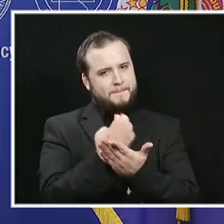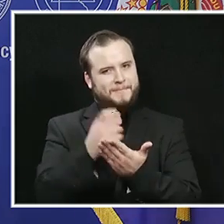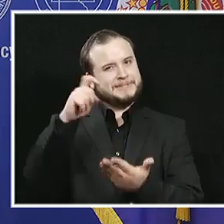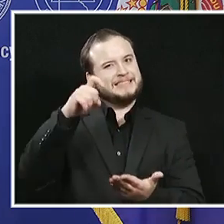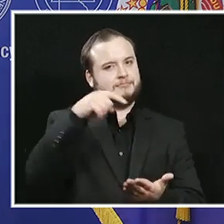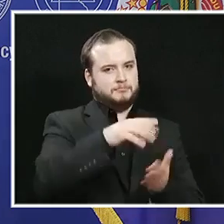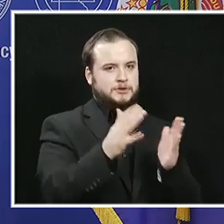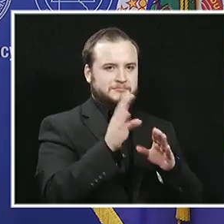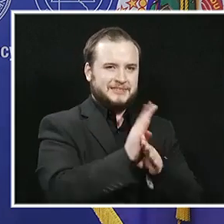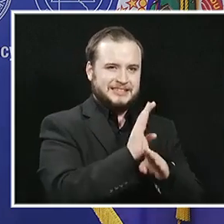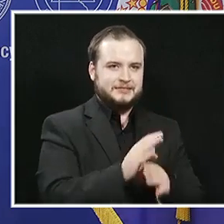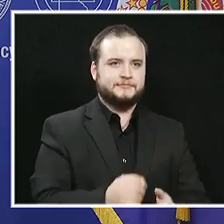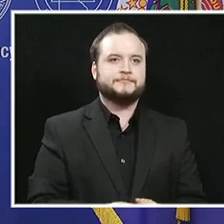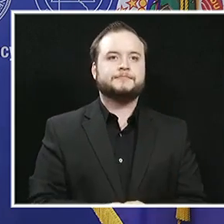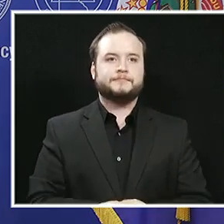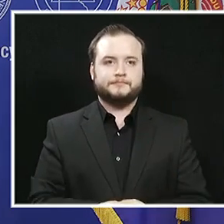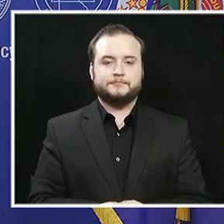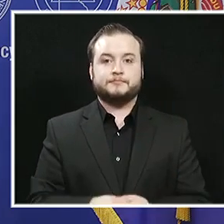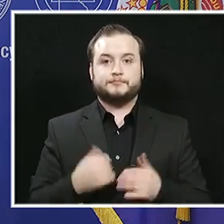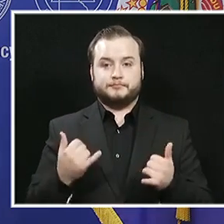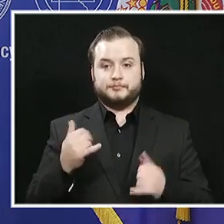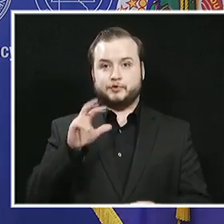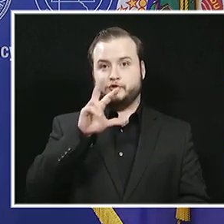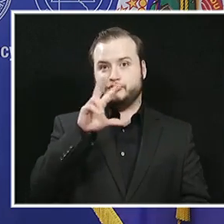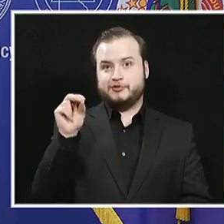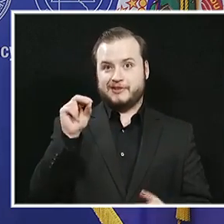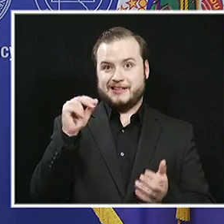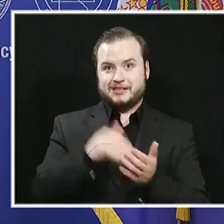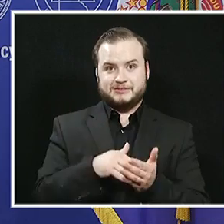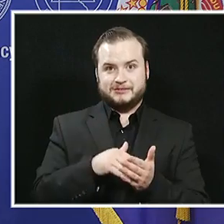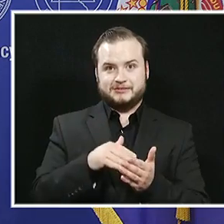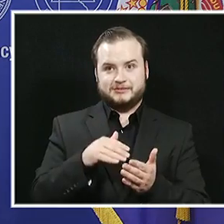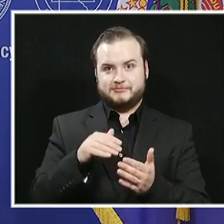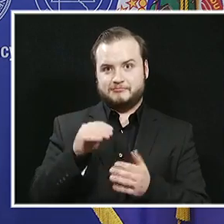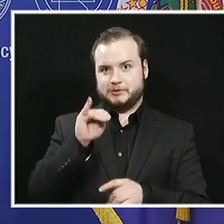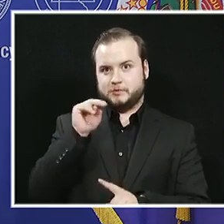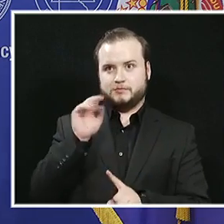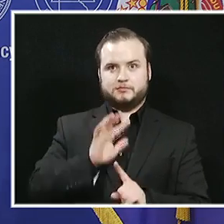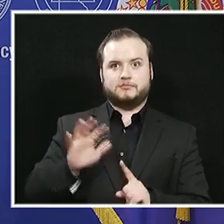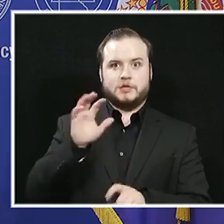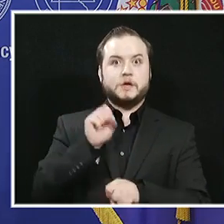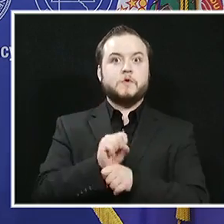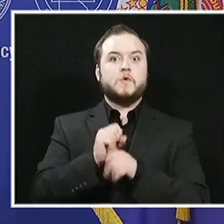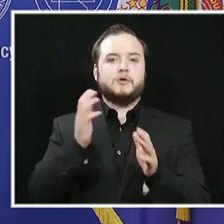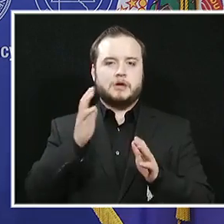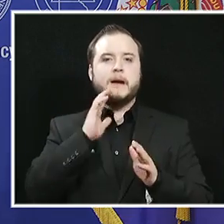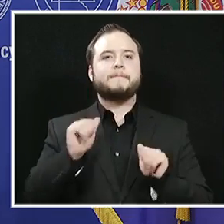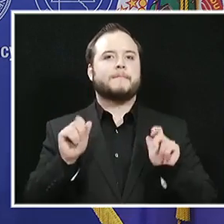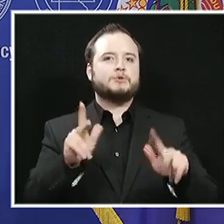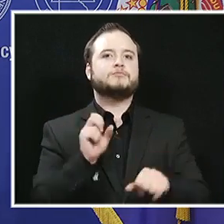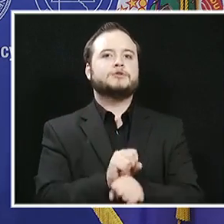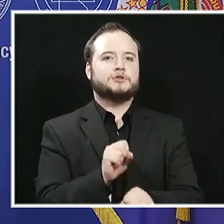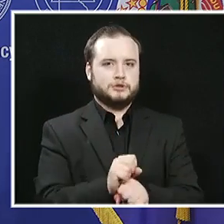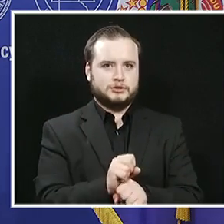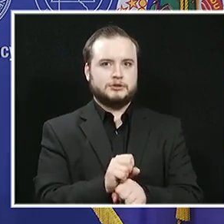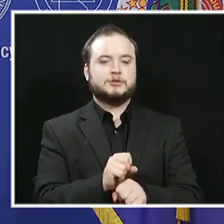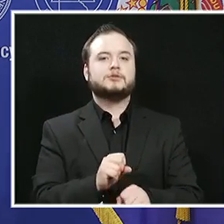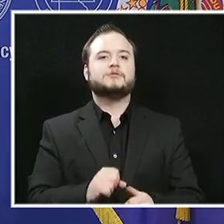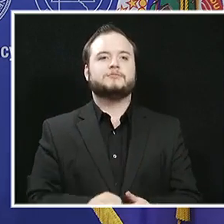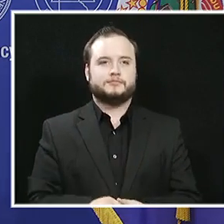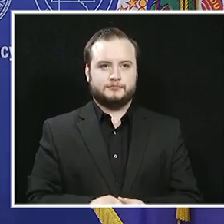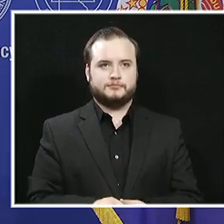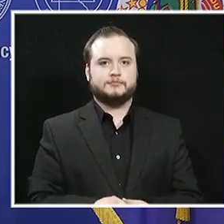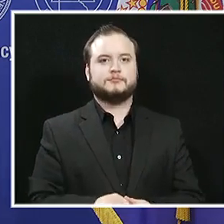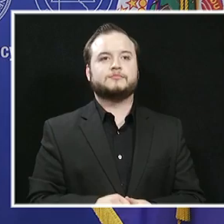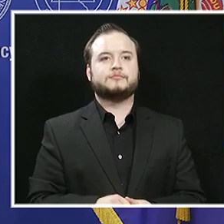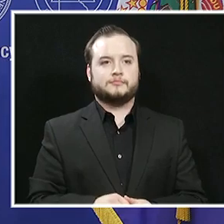Minnesotans get back to work. As the governor said, the stay-at-home guidance remains in place for 2 weeks, but by Monday, May 4th, that's next Monday, we're allowing